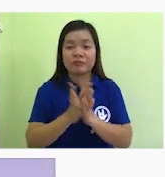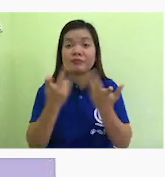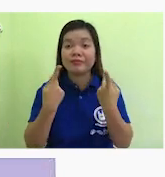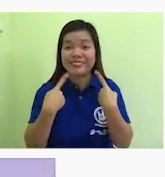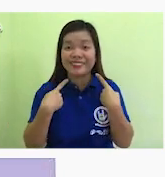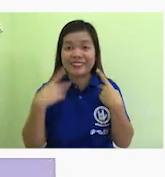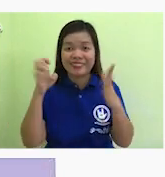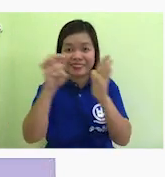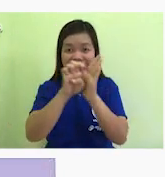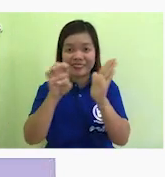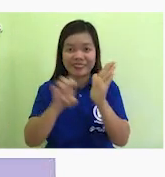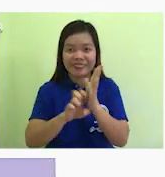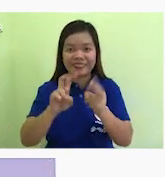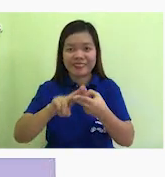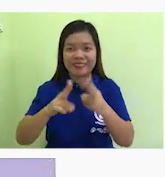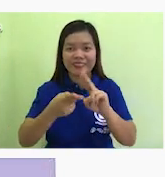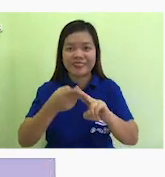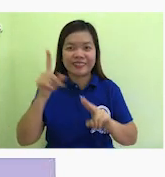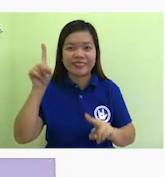Let's take example number one.